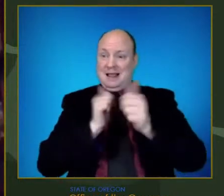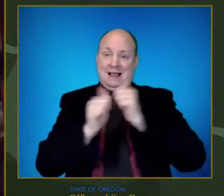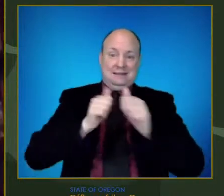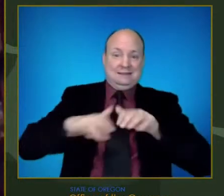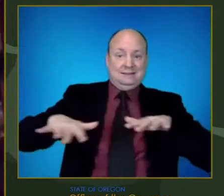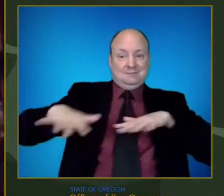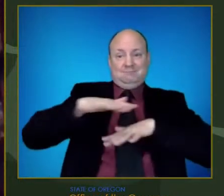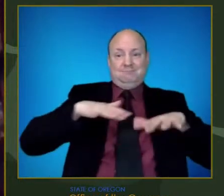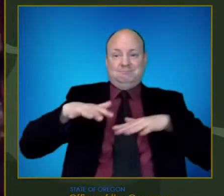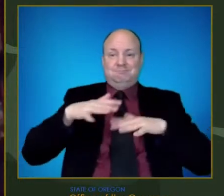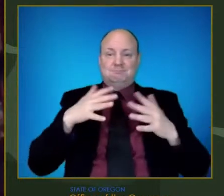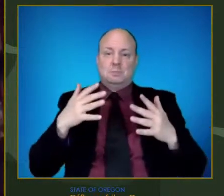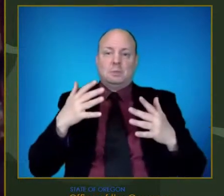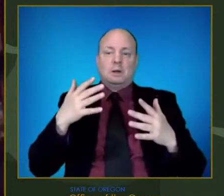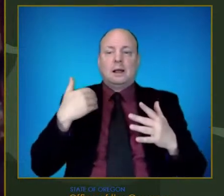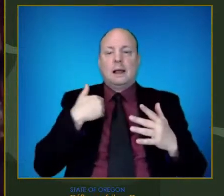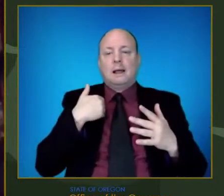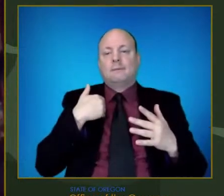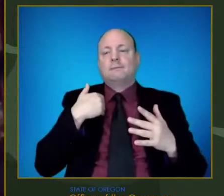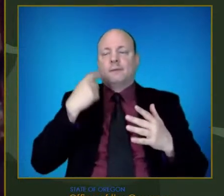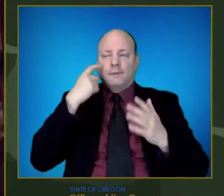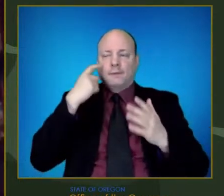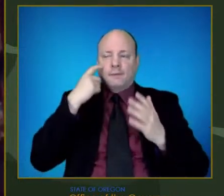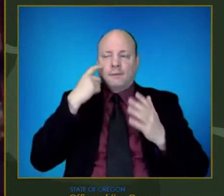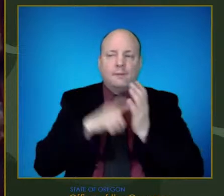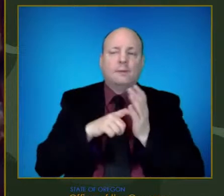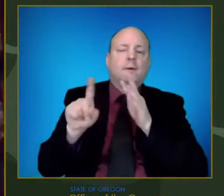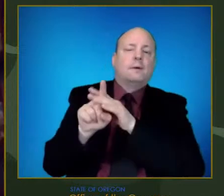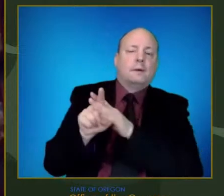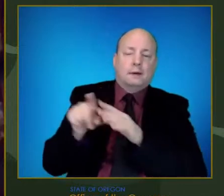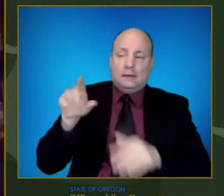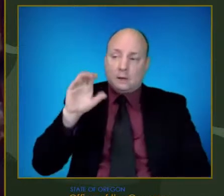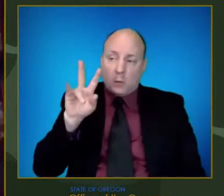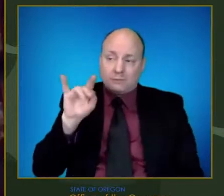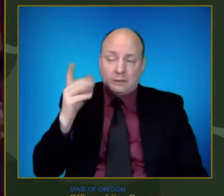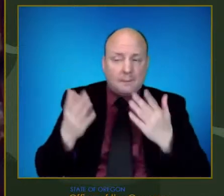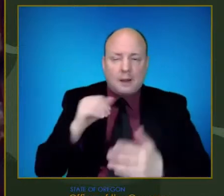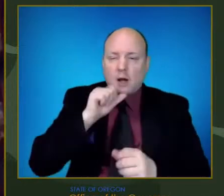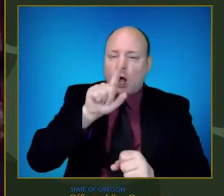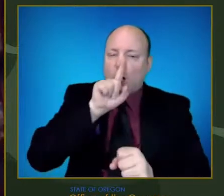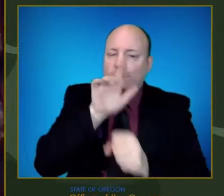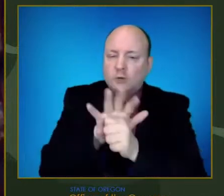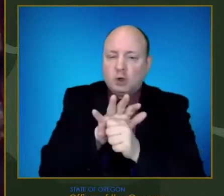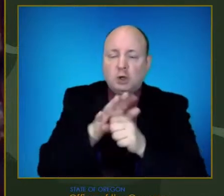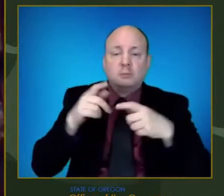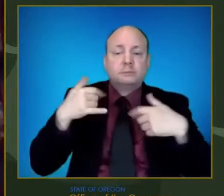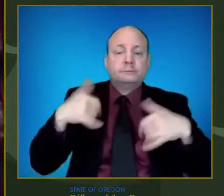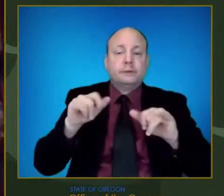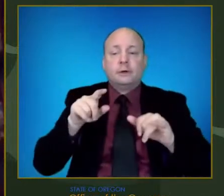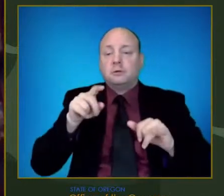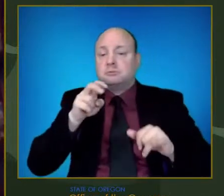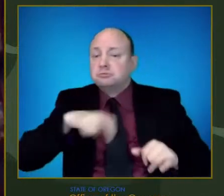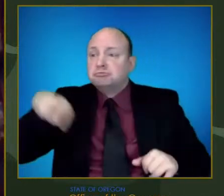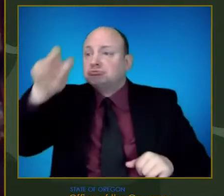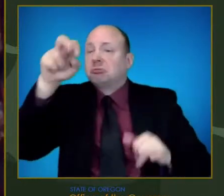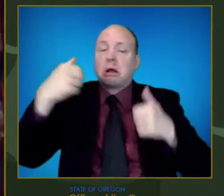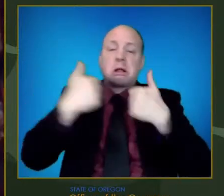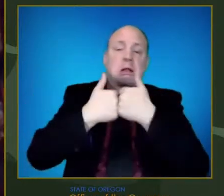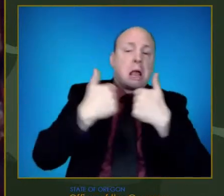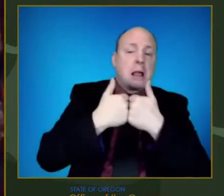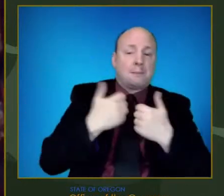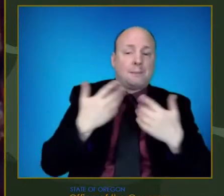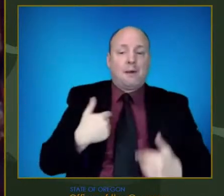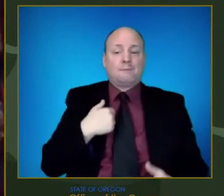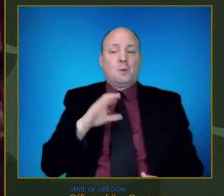student continued to attend practice and participated in a travel game. Later, the student tested positive and several other teammates became